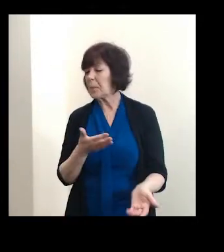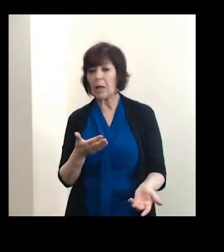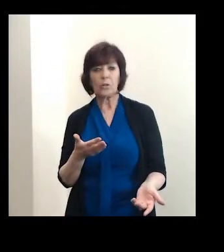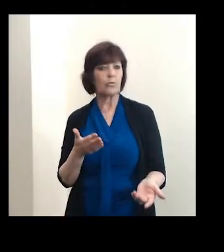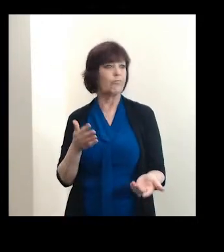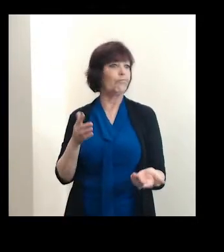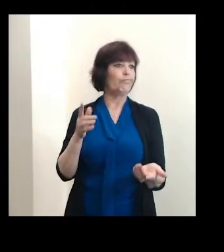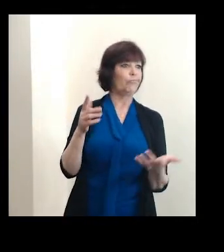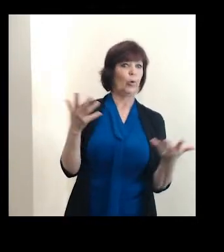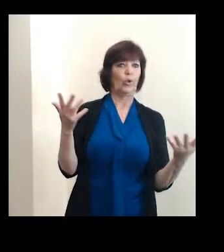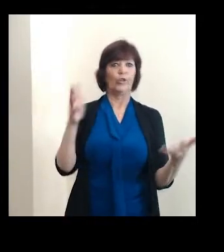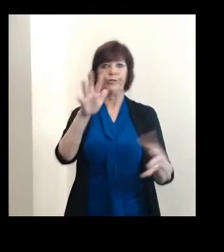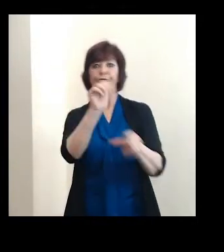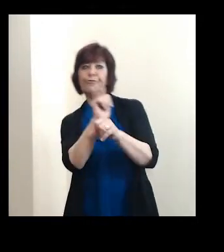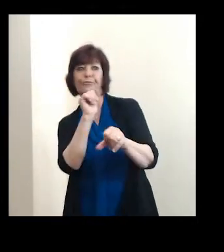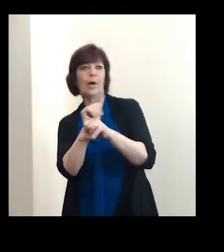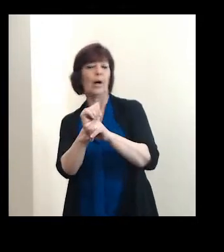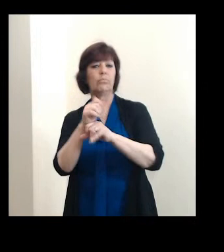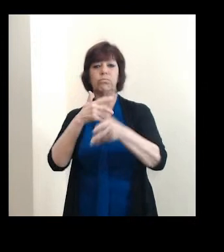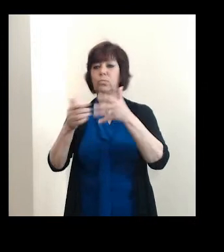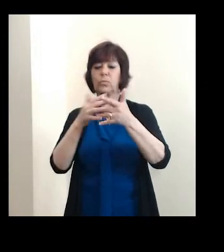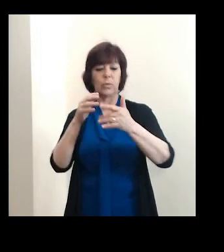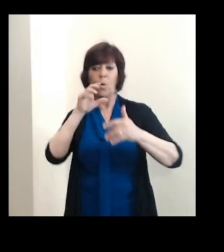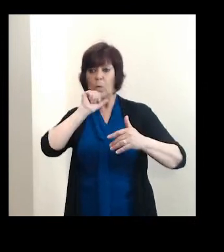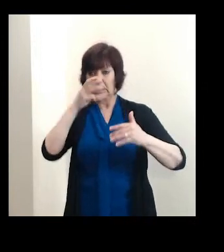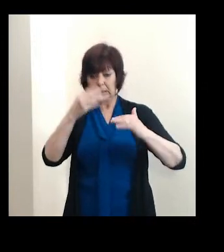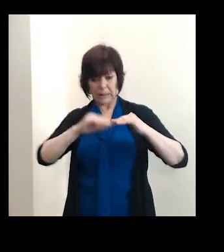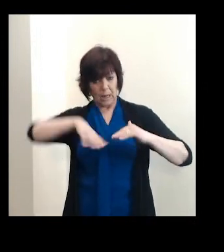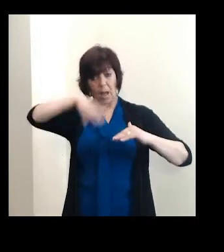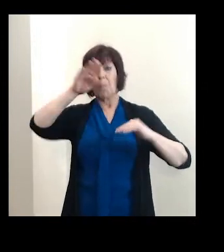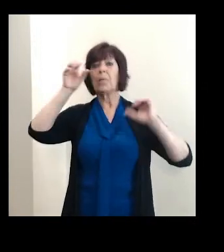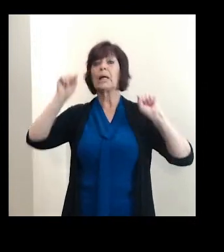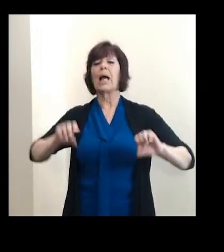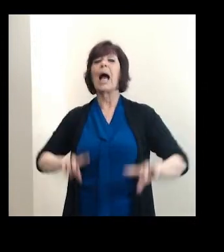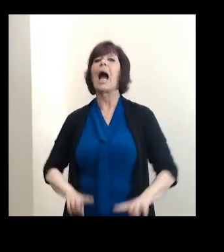you work, everyone 16 and above can qualify. However,